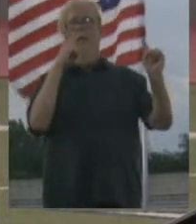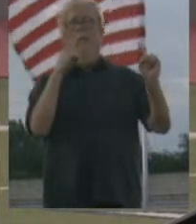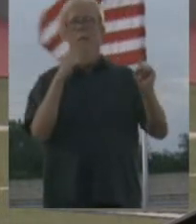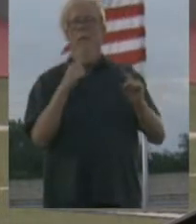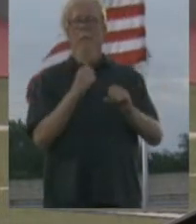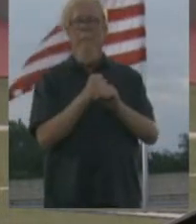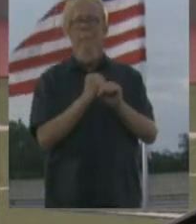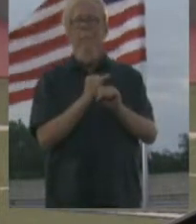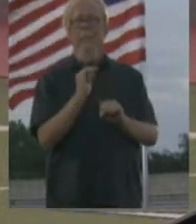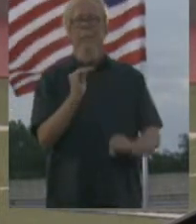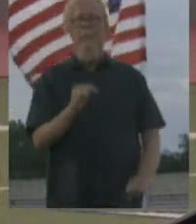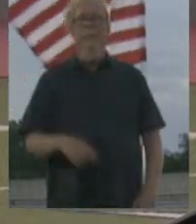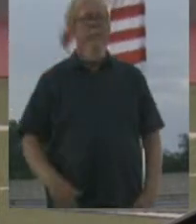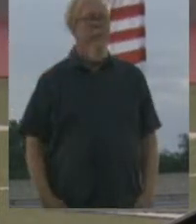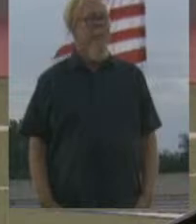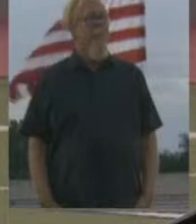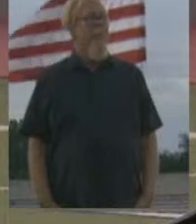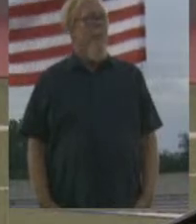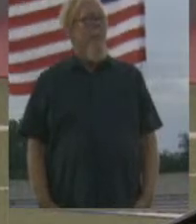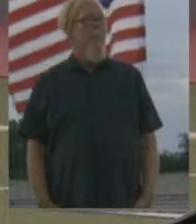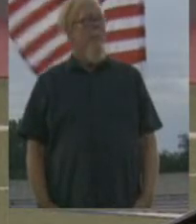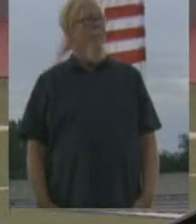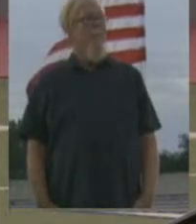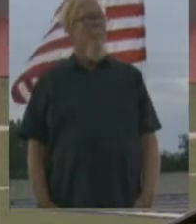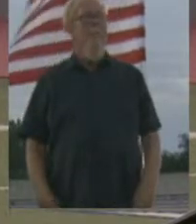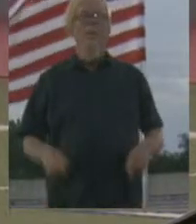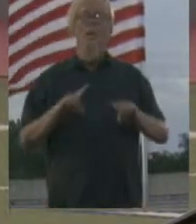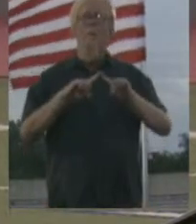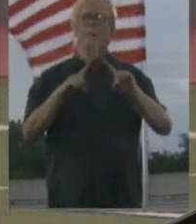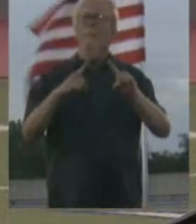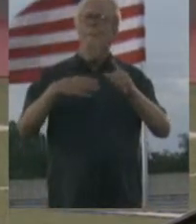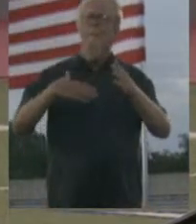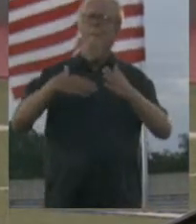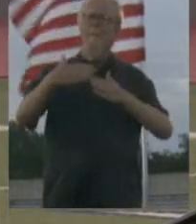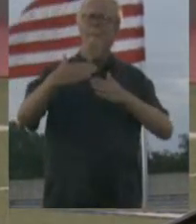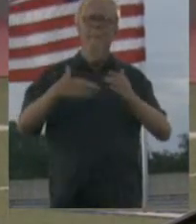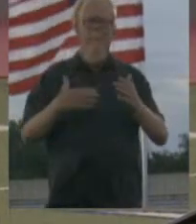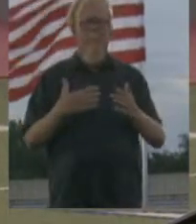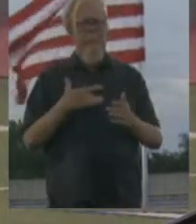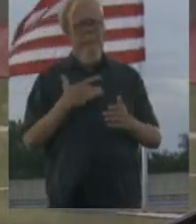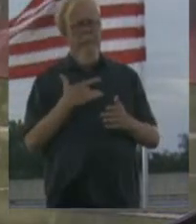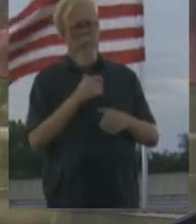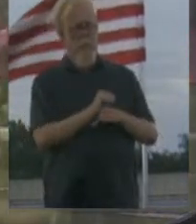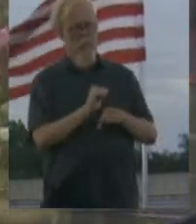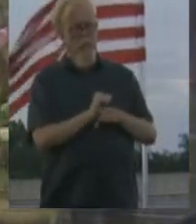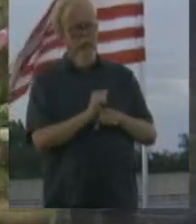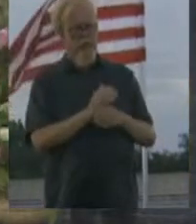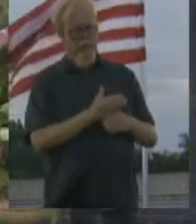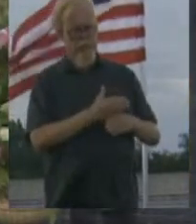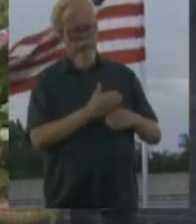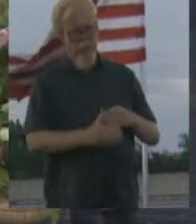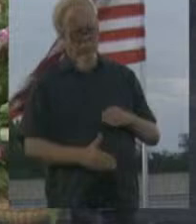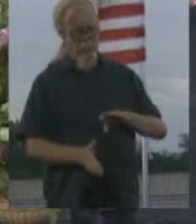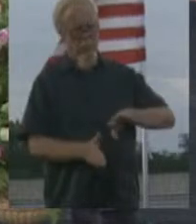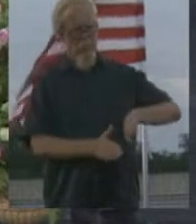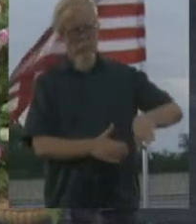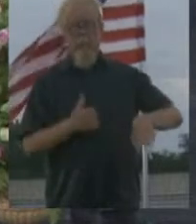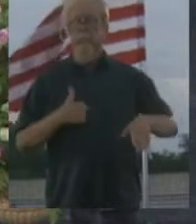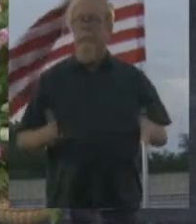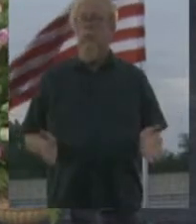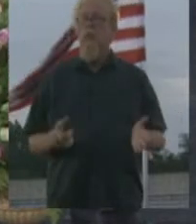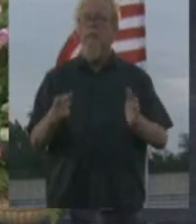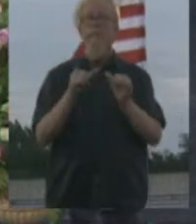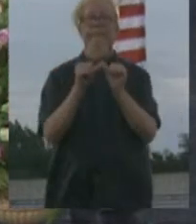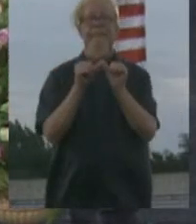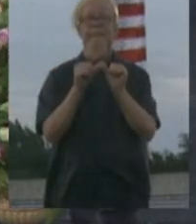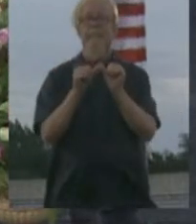that sigh of relief. But even though it feels as if the work is over, I encourage you all to continue growing, because I have no